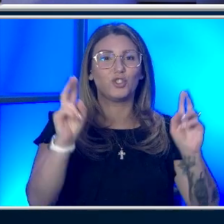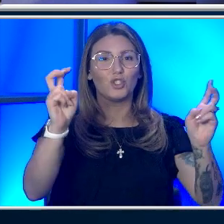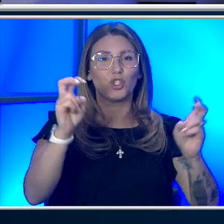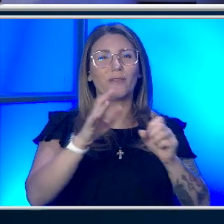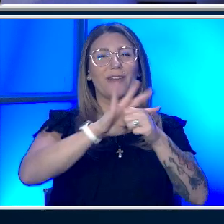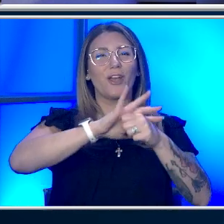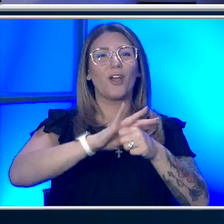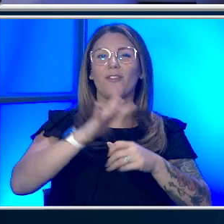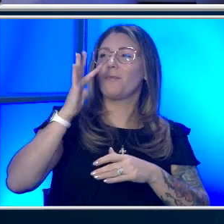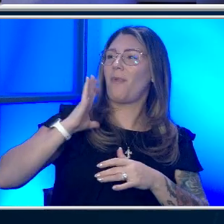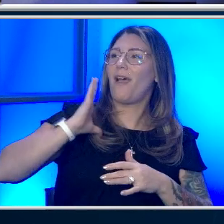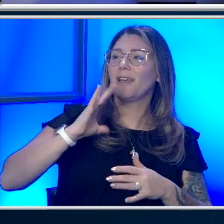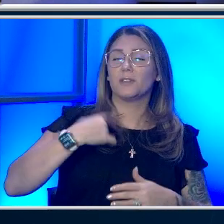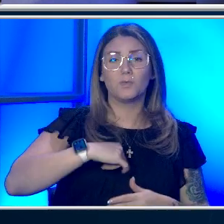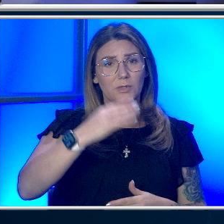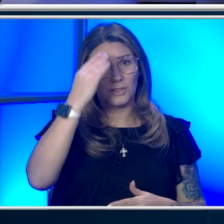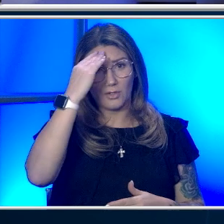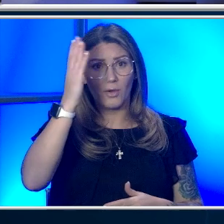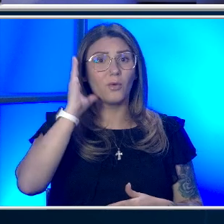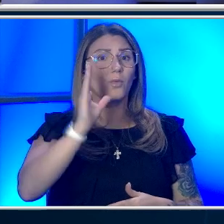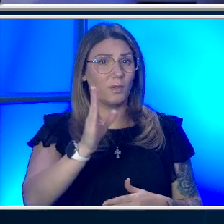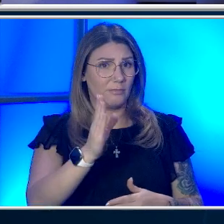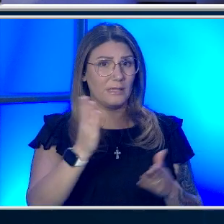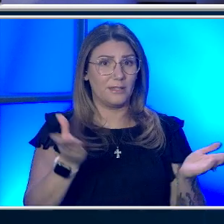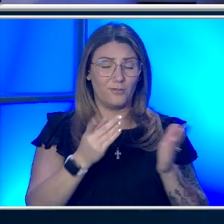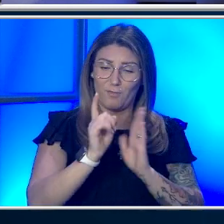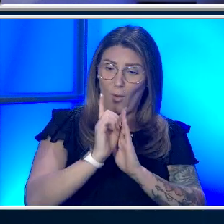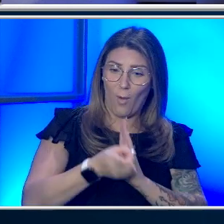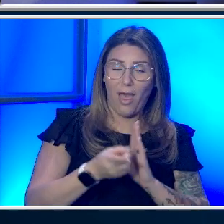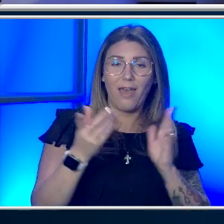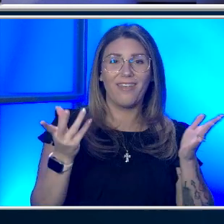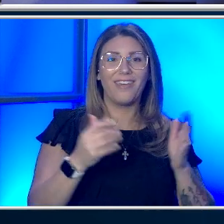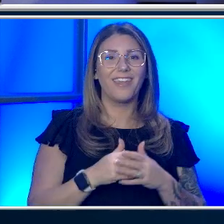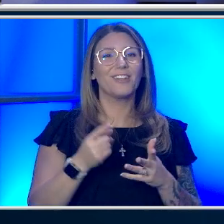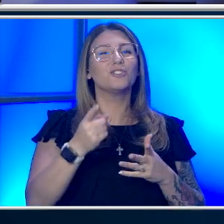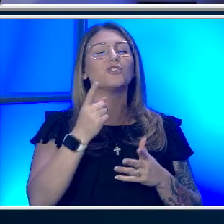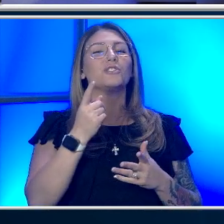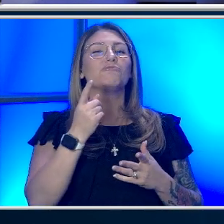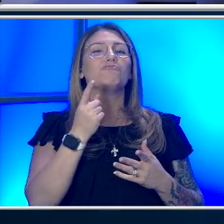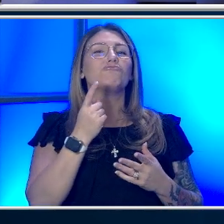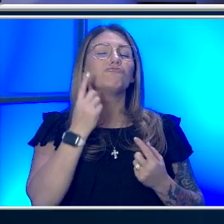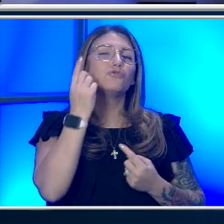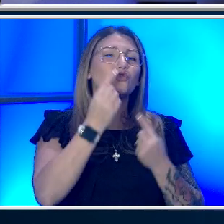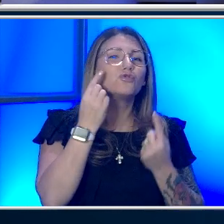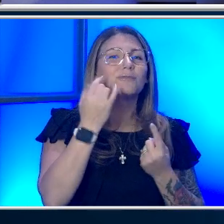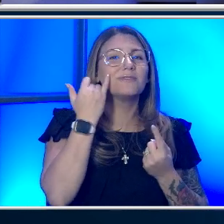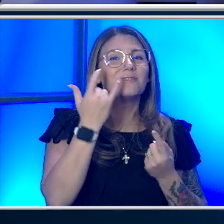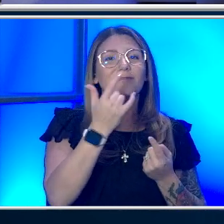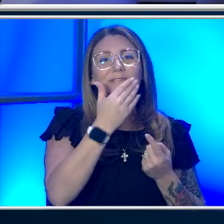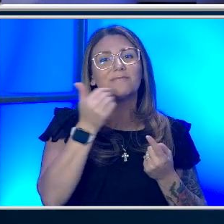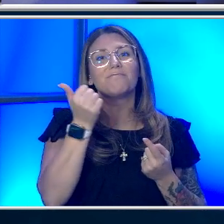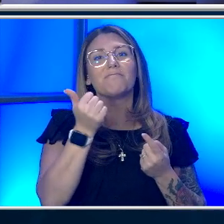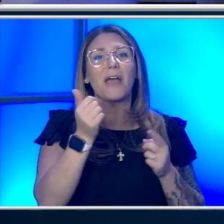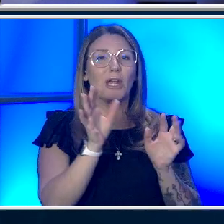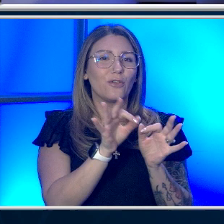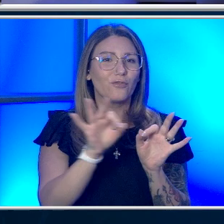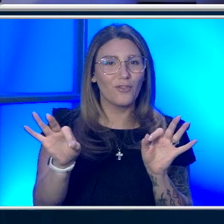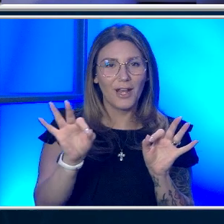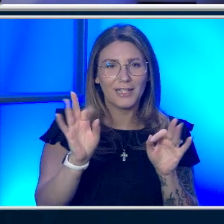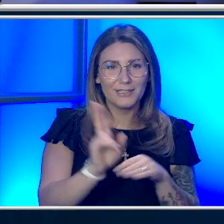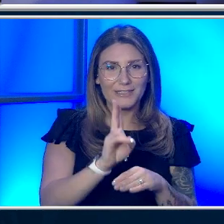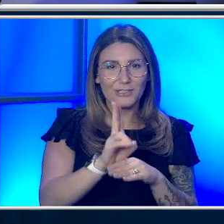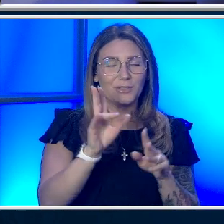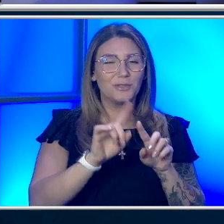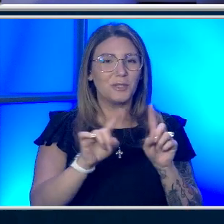with us. It's going to be with us for a while. She's curious if there's a better phrase we could use. I will work on that. But what are your thoughts when we kind of